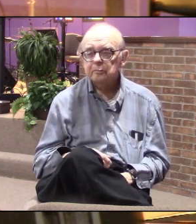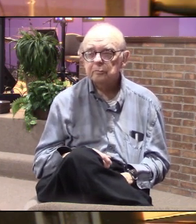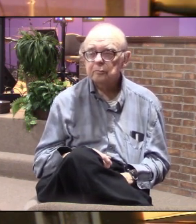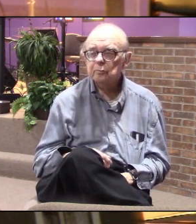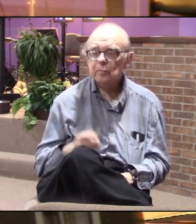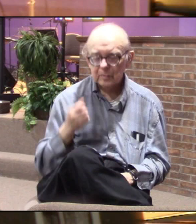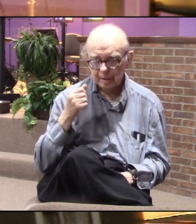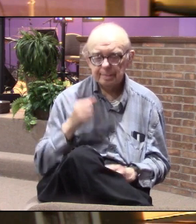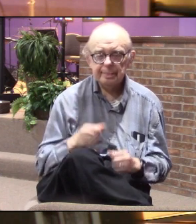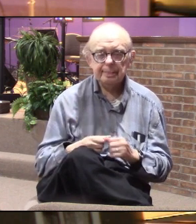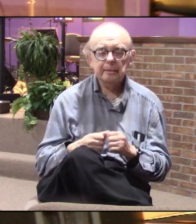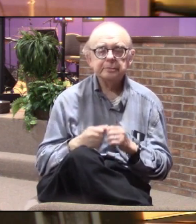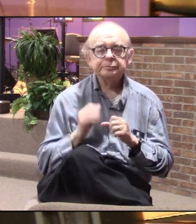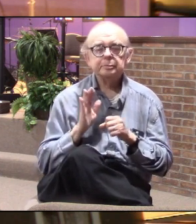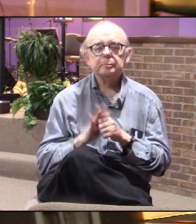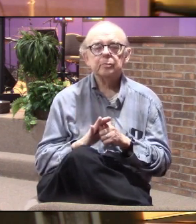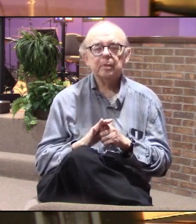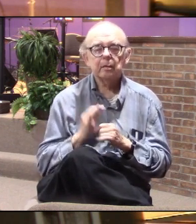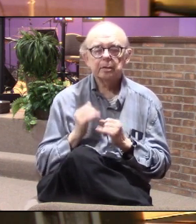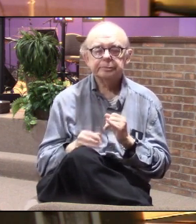I remember the promise last time,